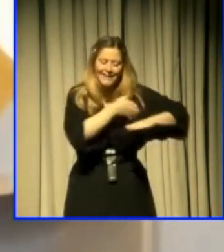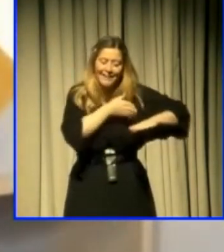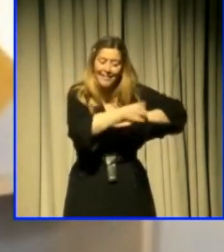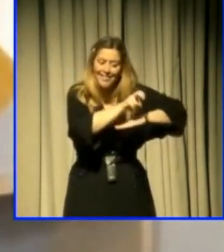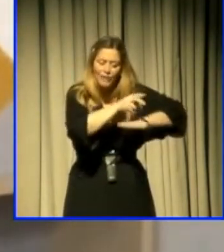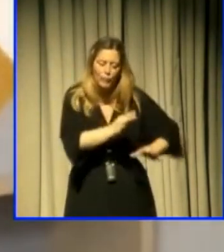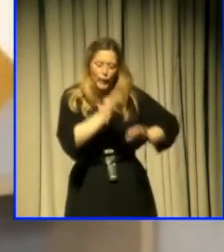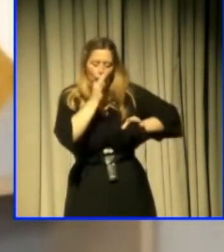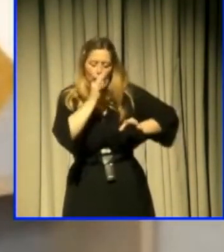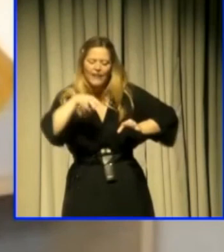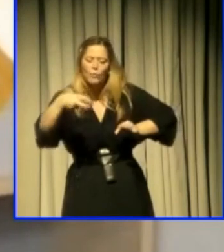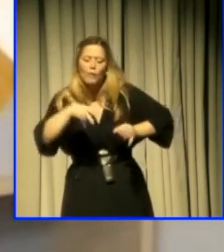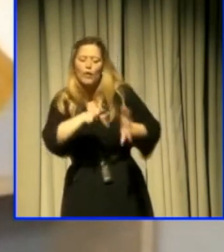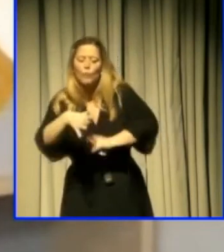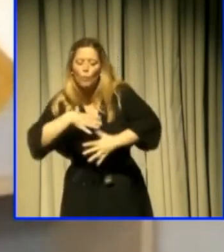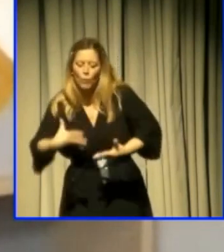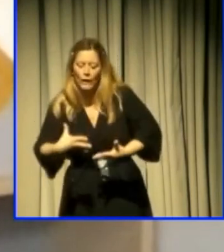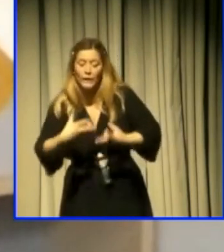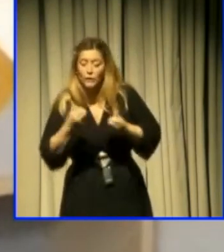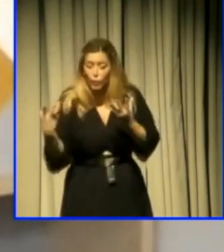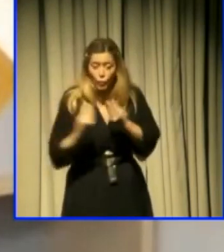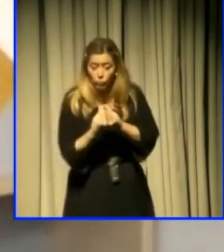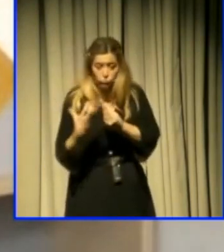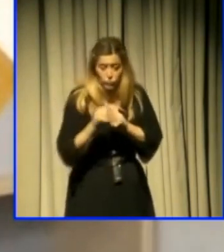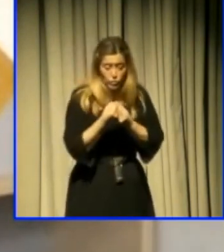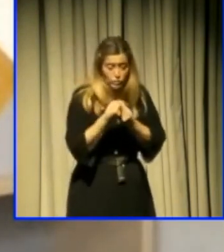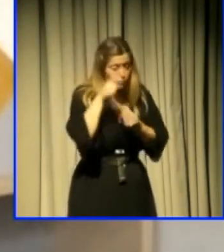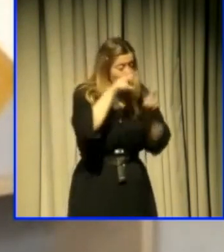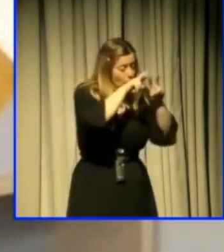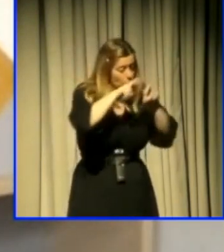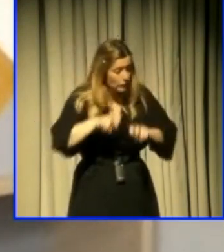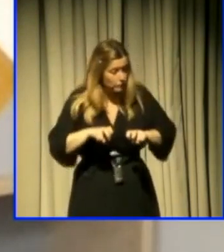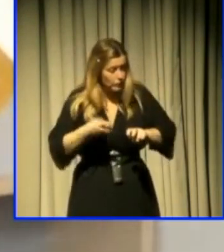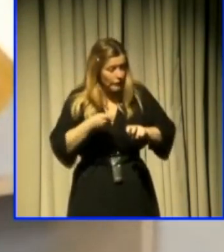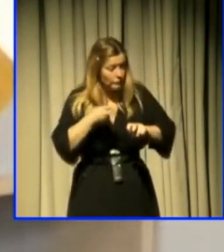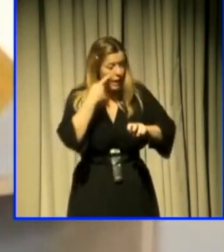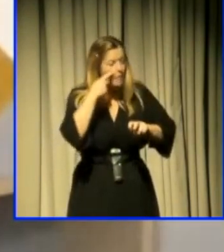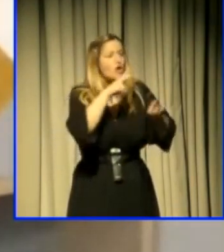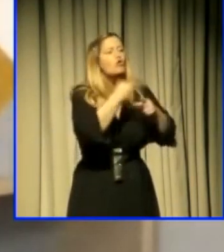there in the world, and create the future together. Thank you very much for listening.